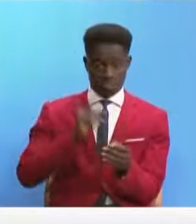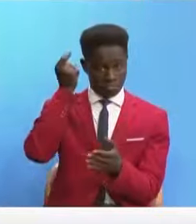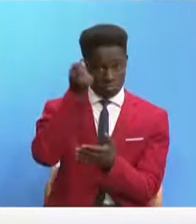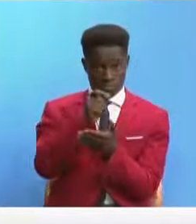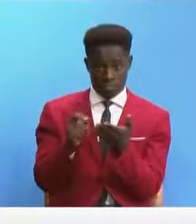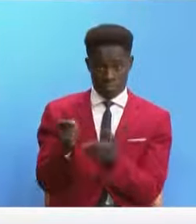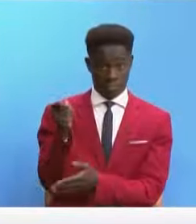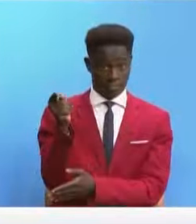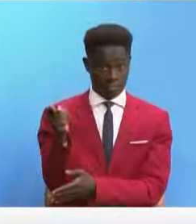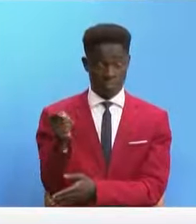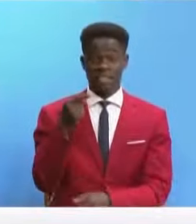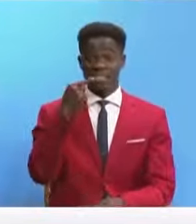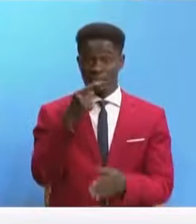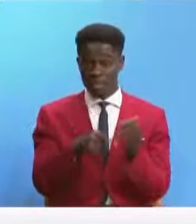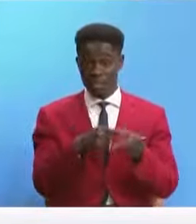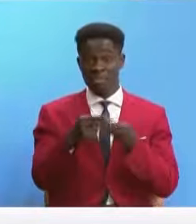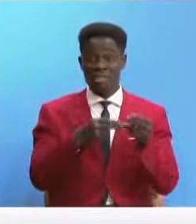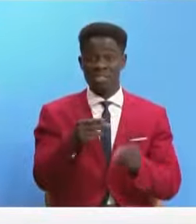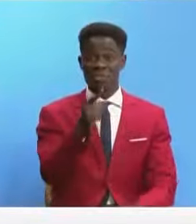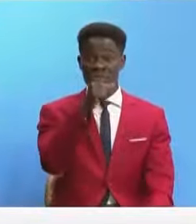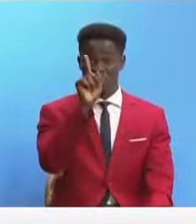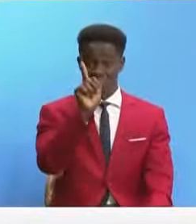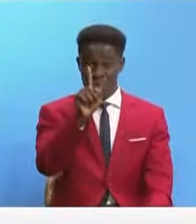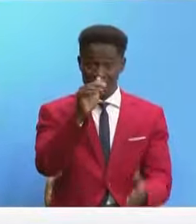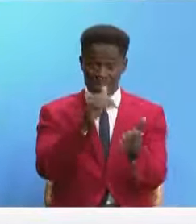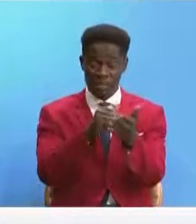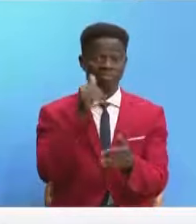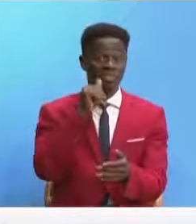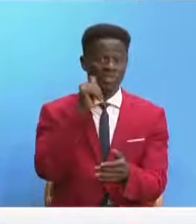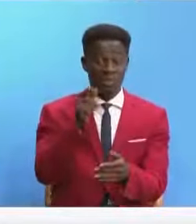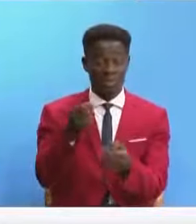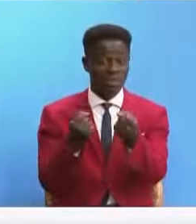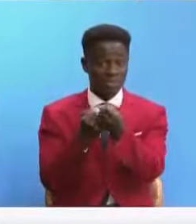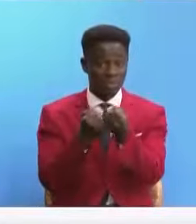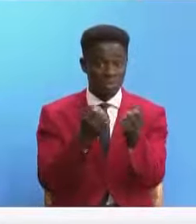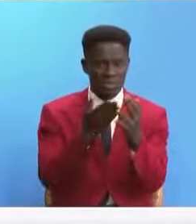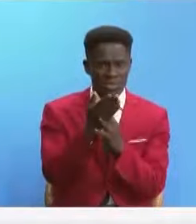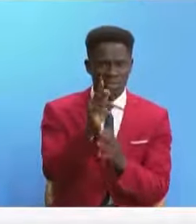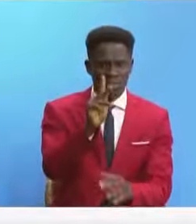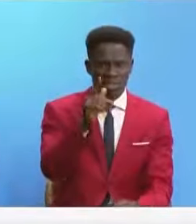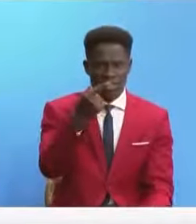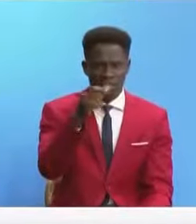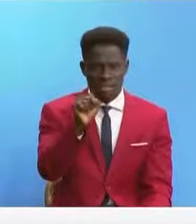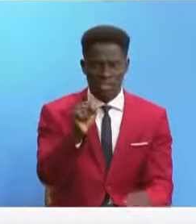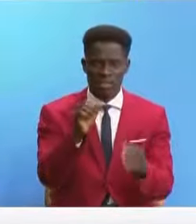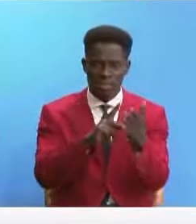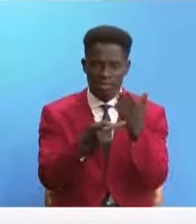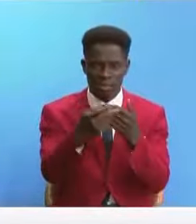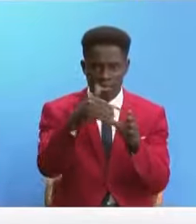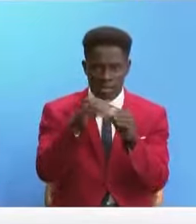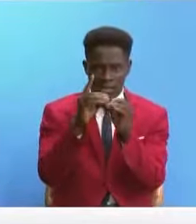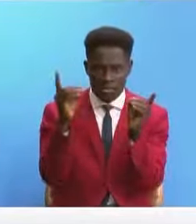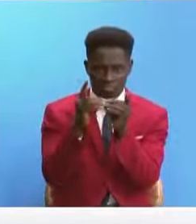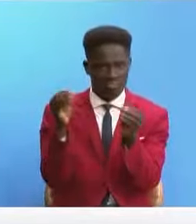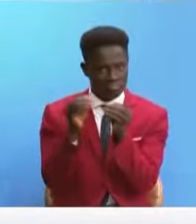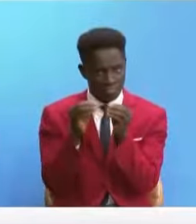than 1,000 girls are being supported by the Keeping Girls in School KGS program in the district. More in the following